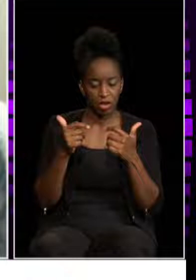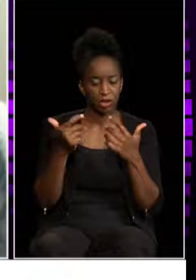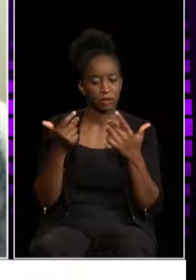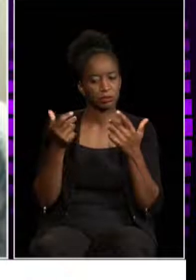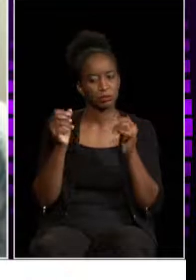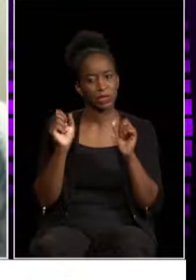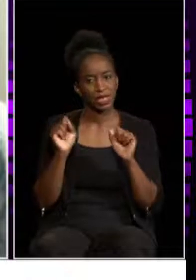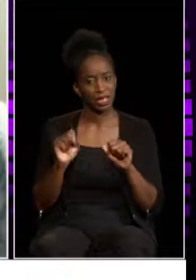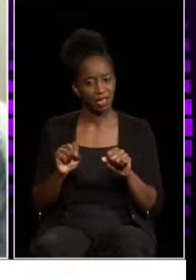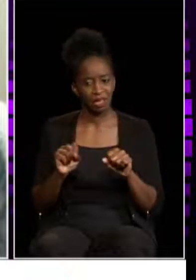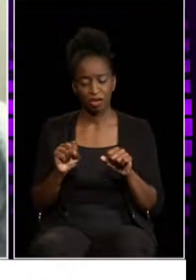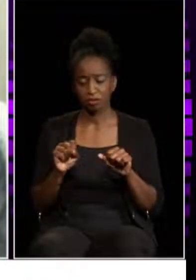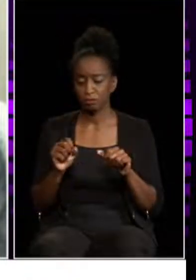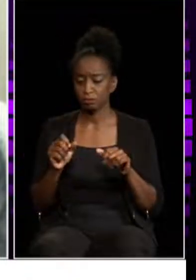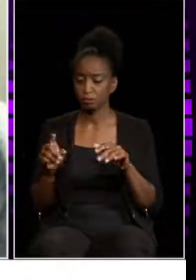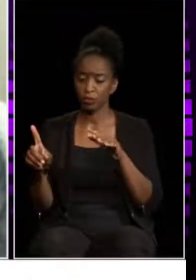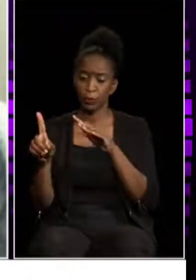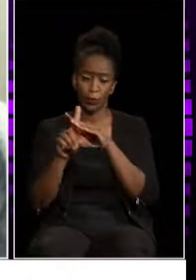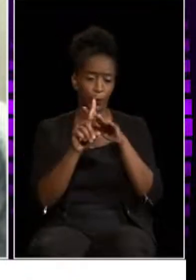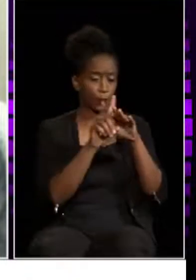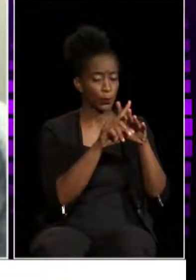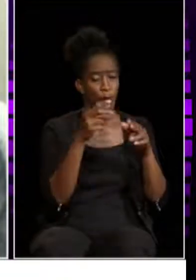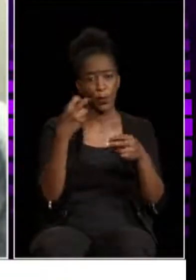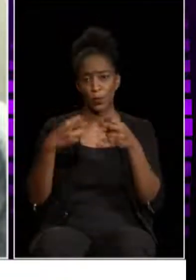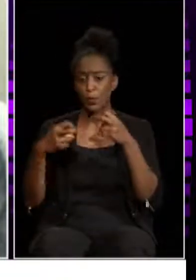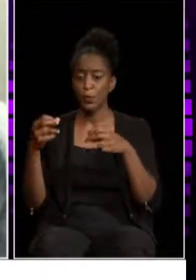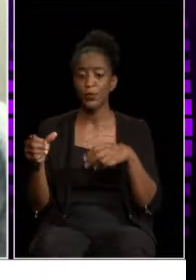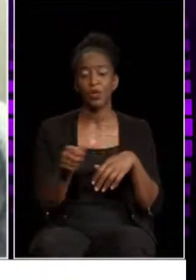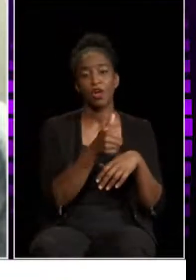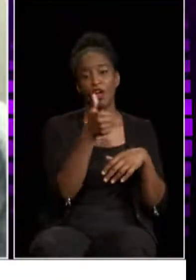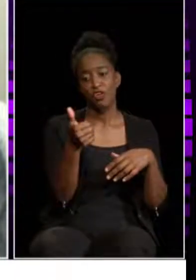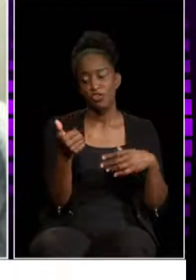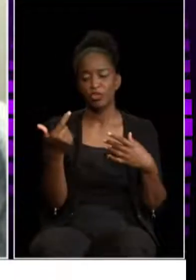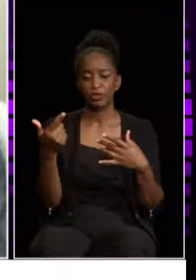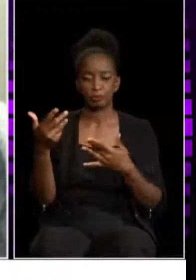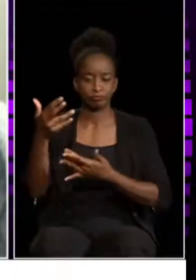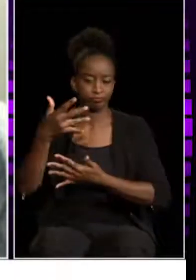issues, like physical issues and social issues. So